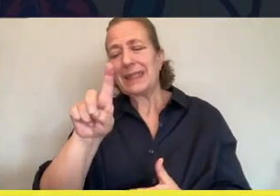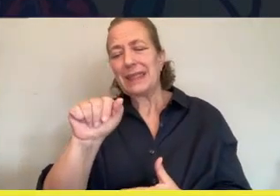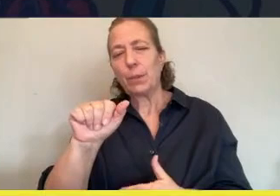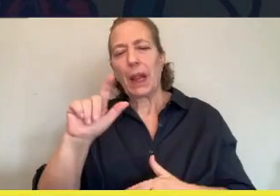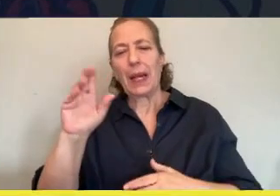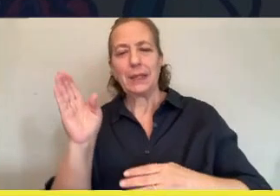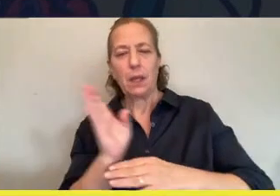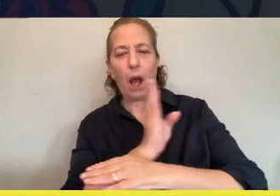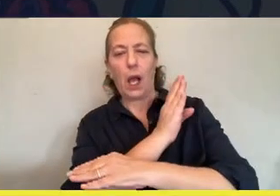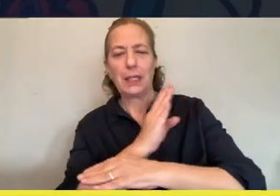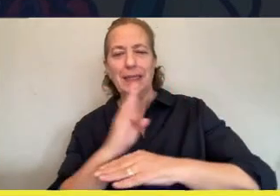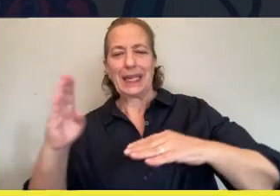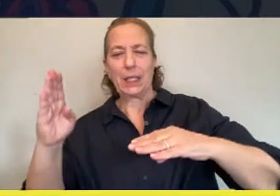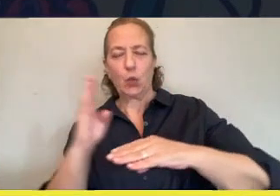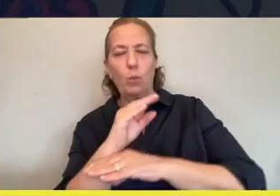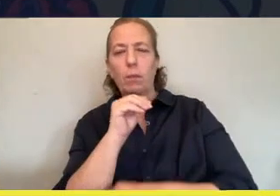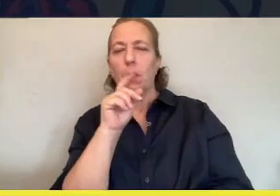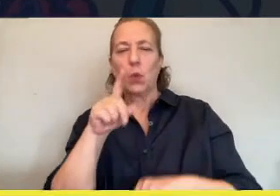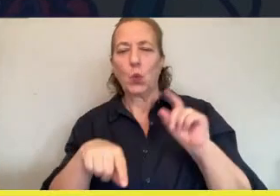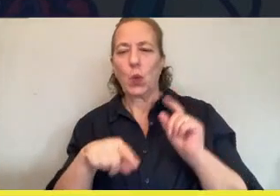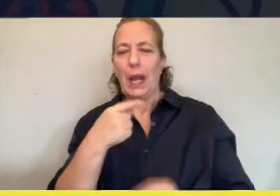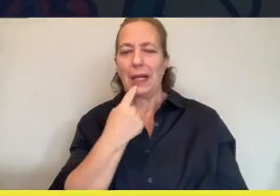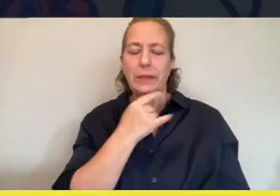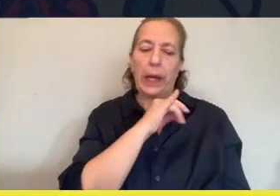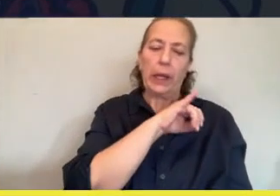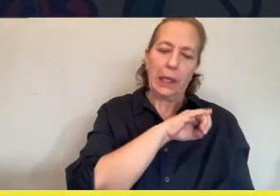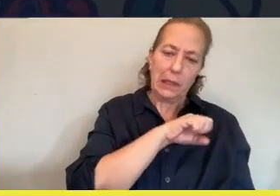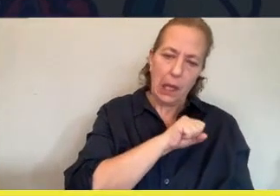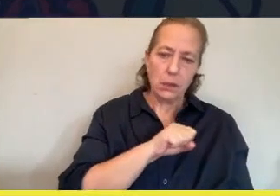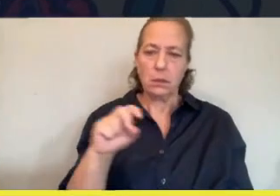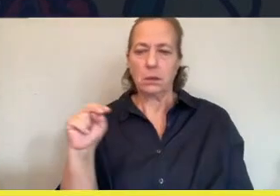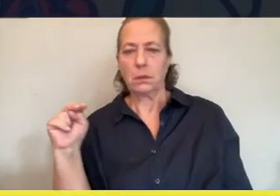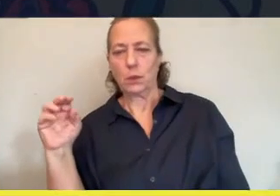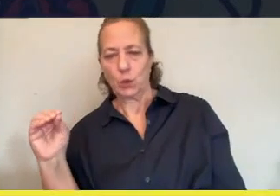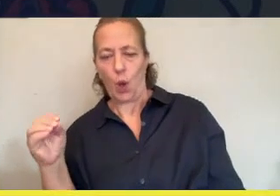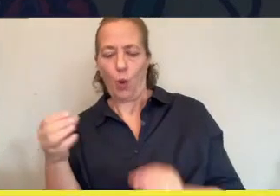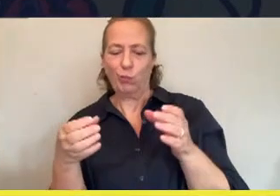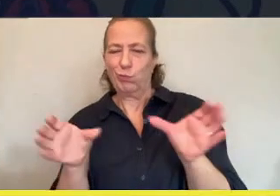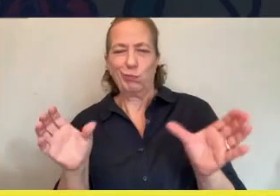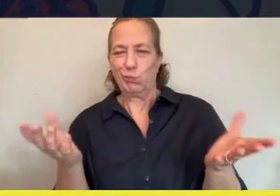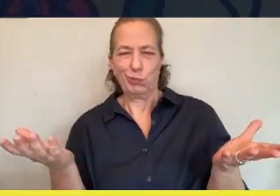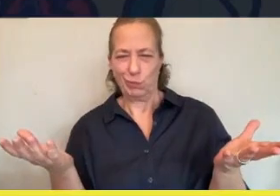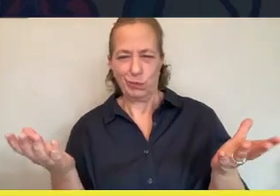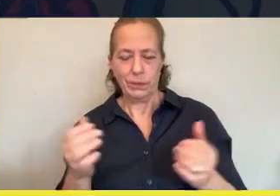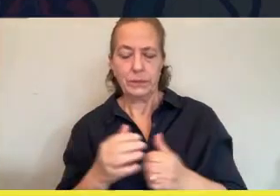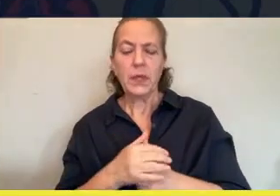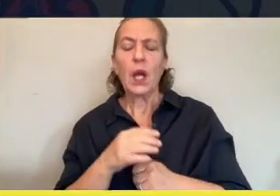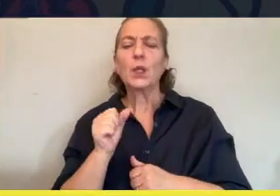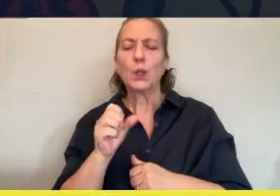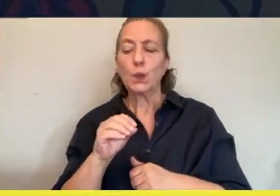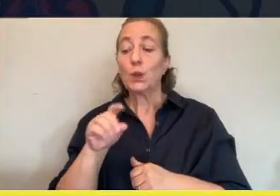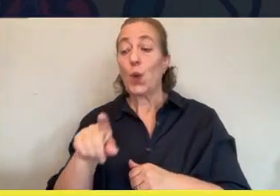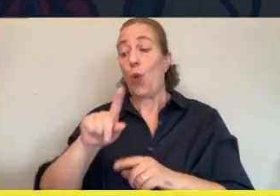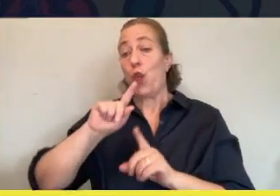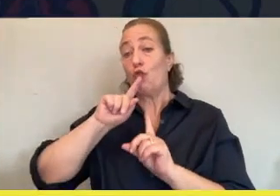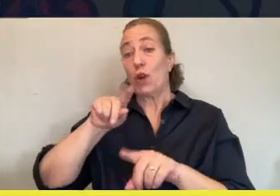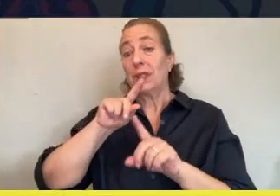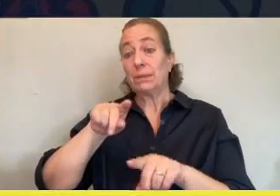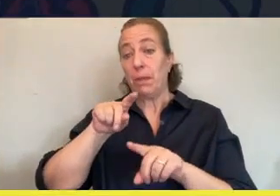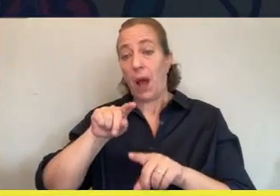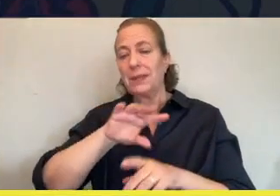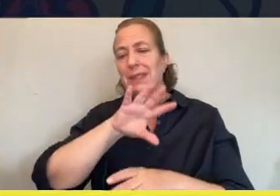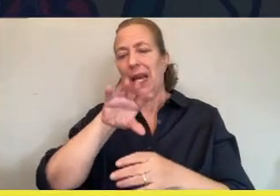a yes-no dichotomy. So the response options collect the full range of difficulties in functioning from